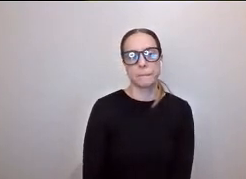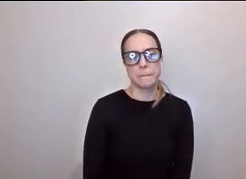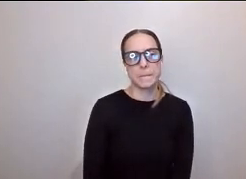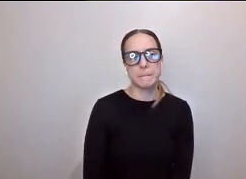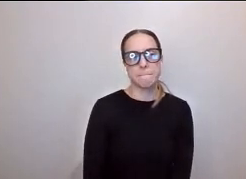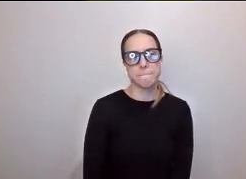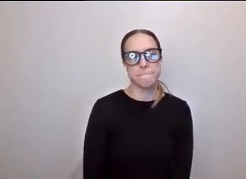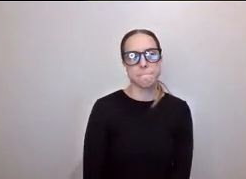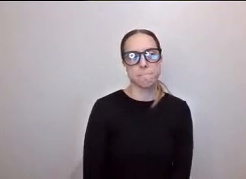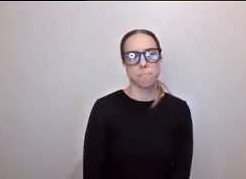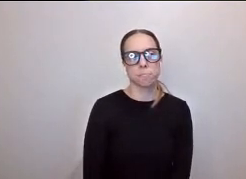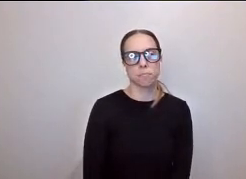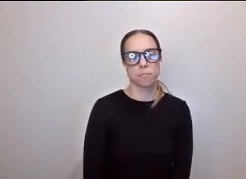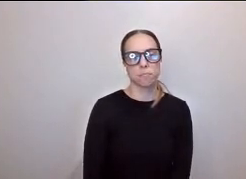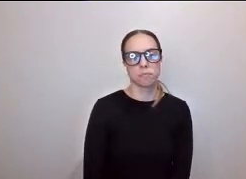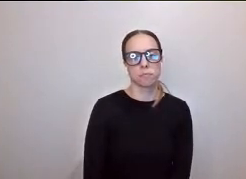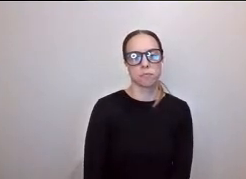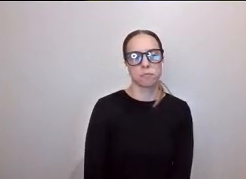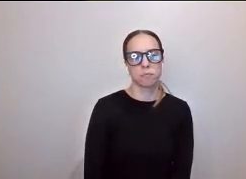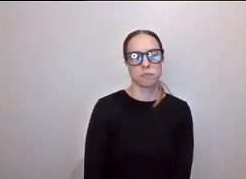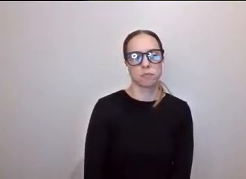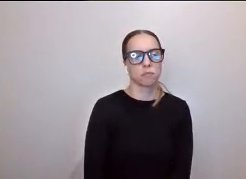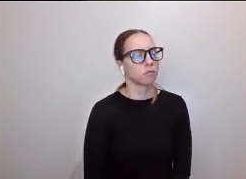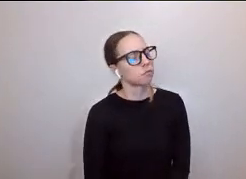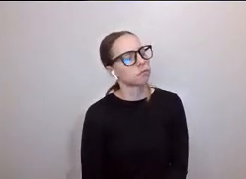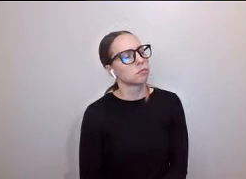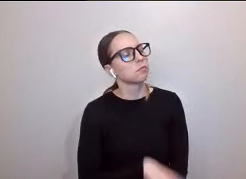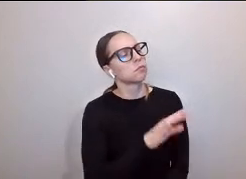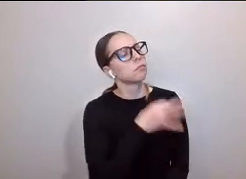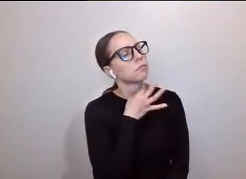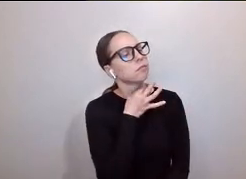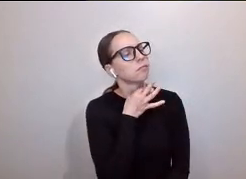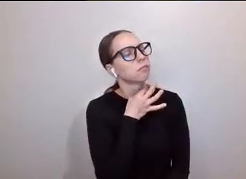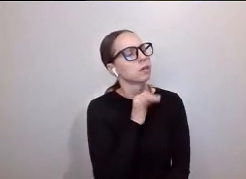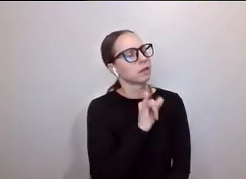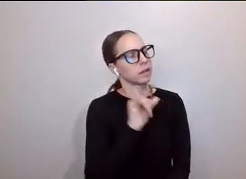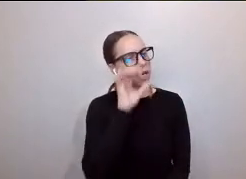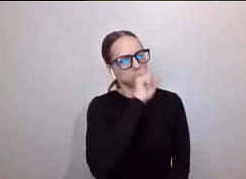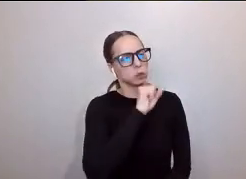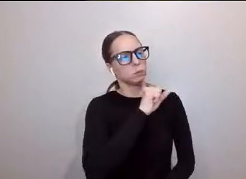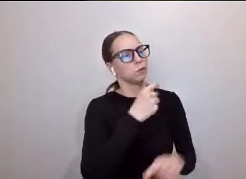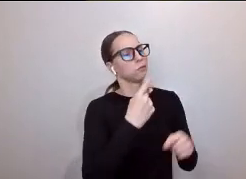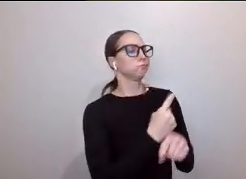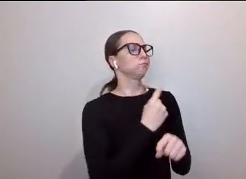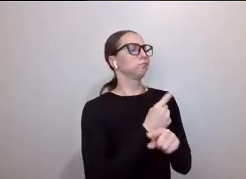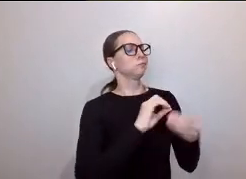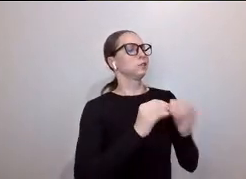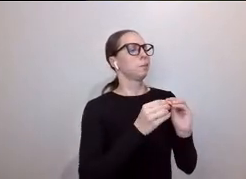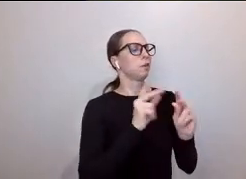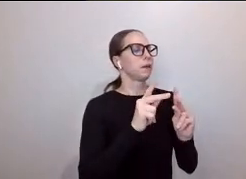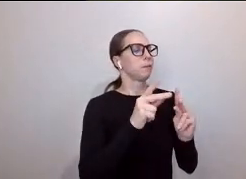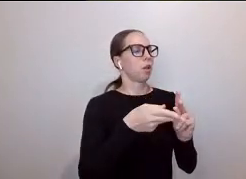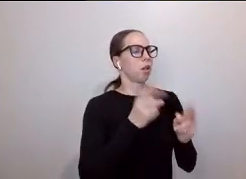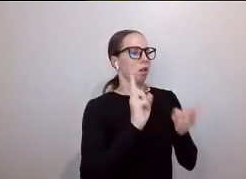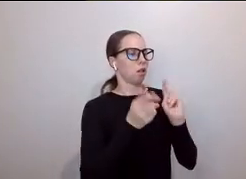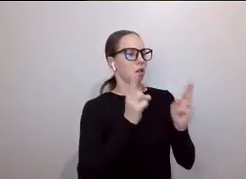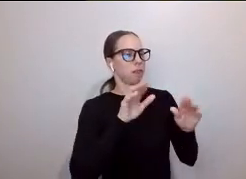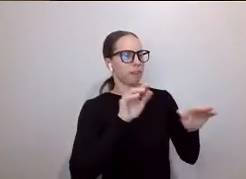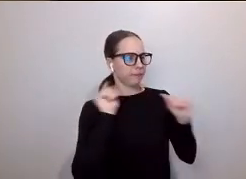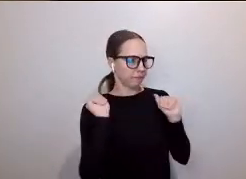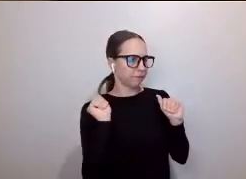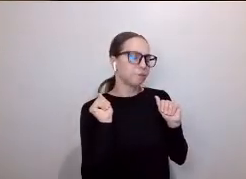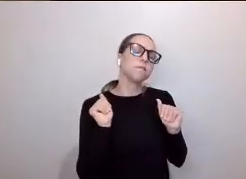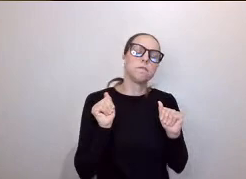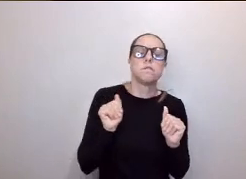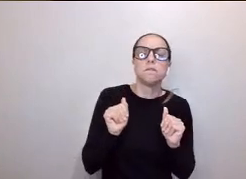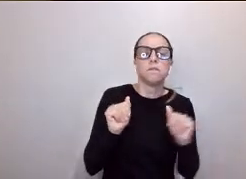Ms. McPherson, does that assume the normal amount of attrition? It does. It does make some assumptions here,